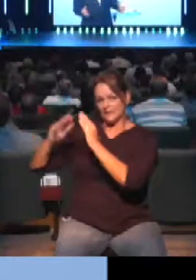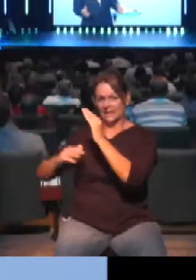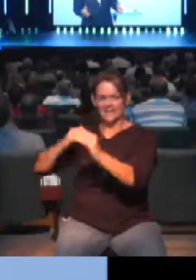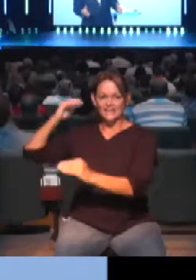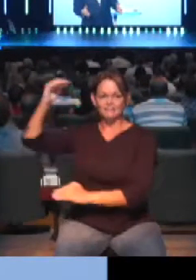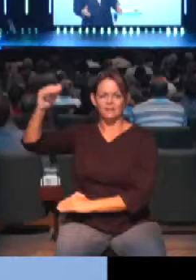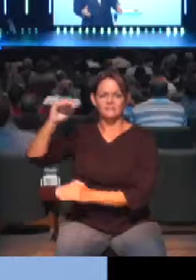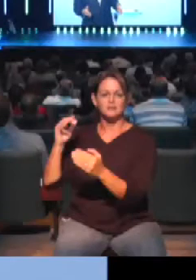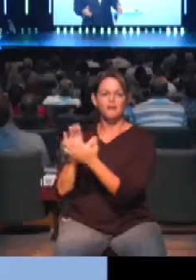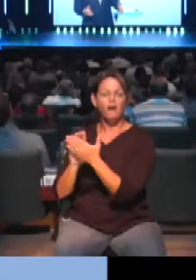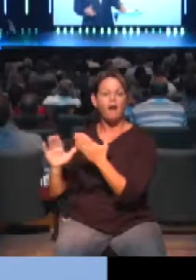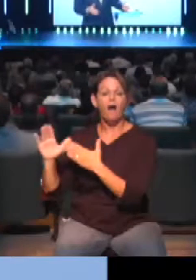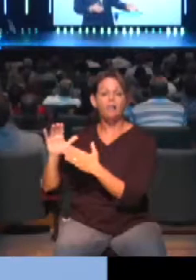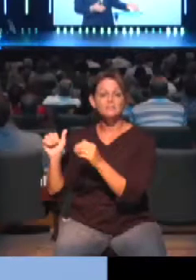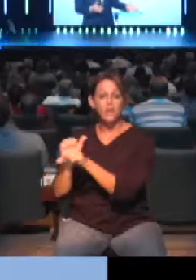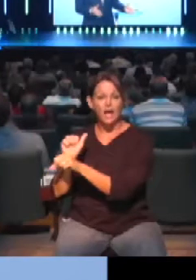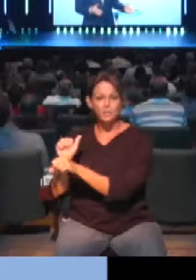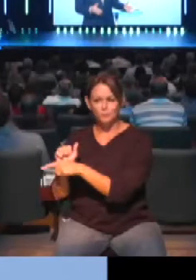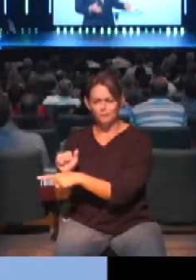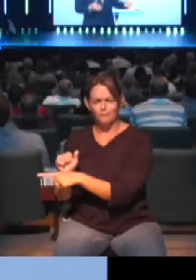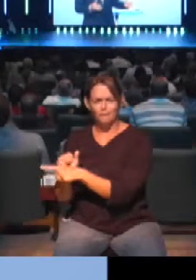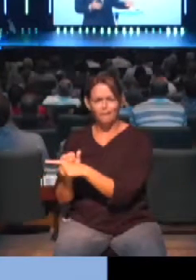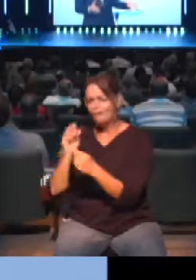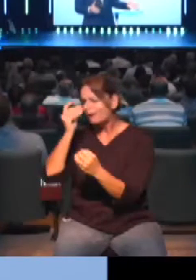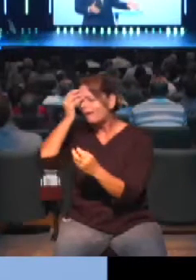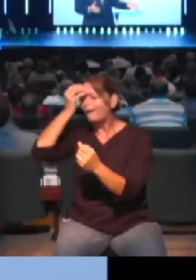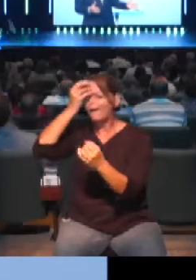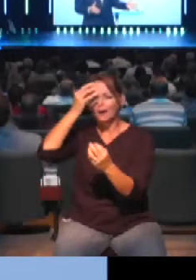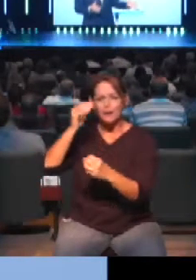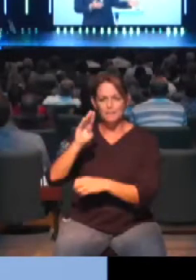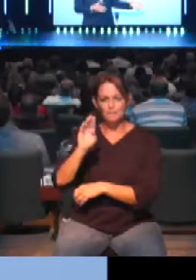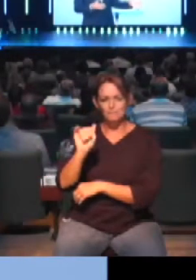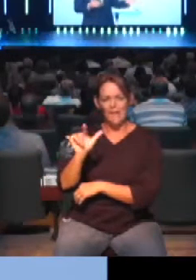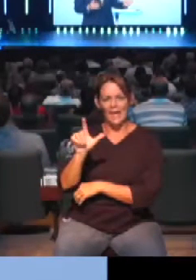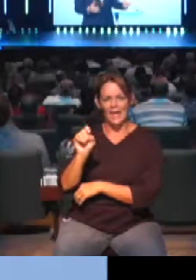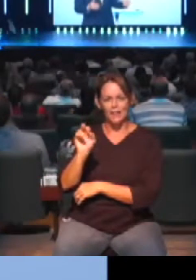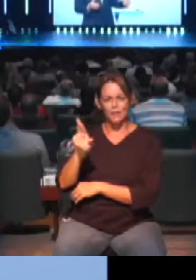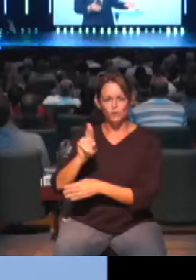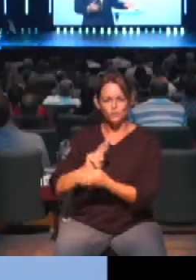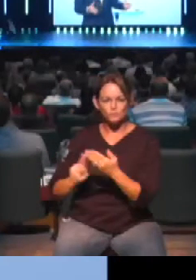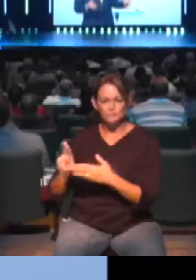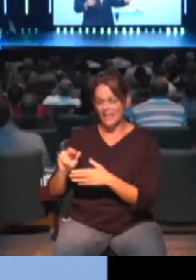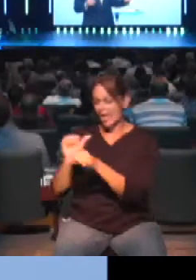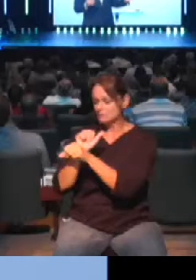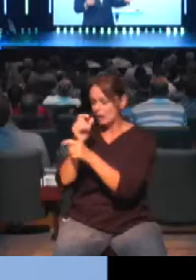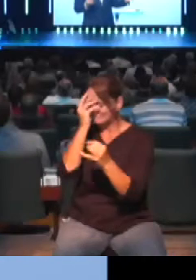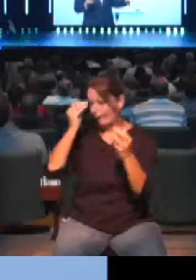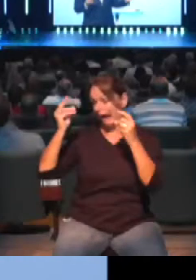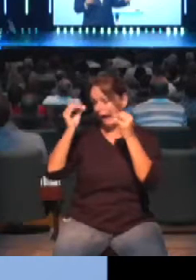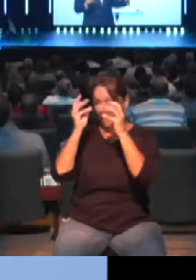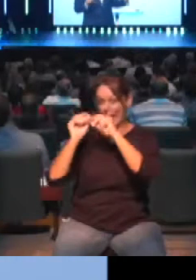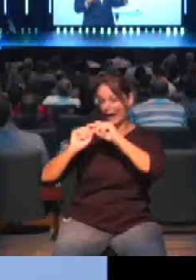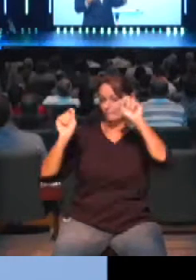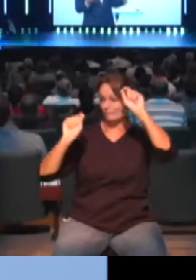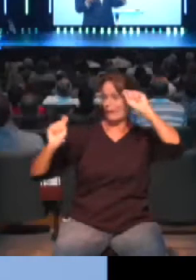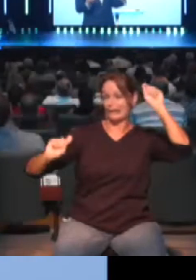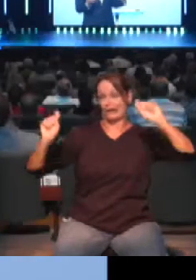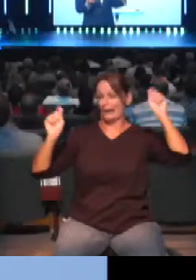advanced college algebra. And they used to do, he went to Baylor University, and they used to do algebraic